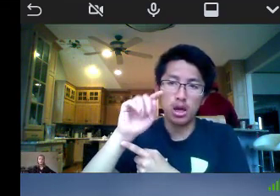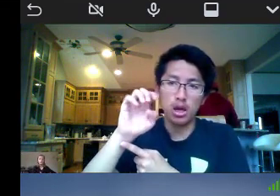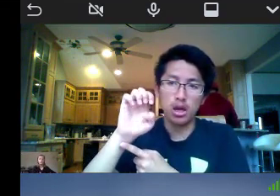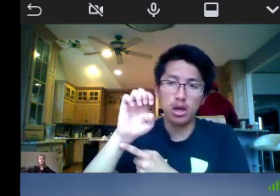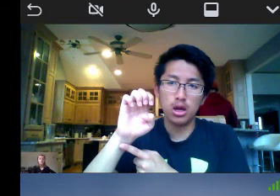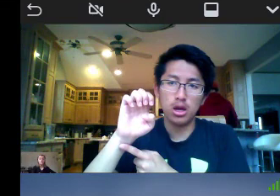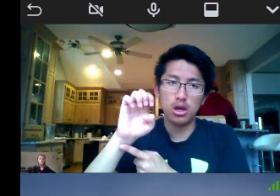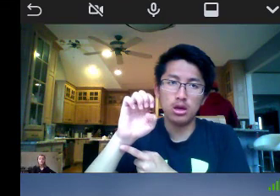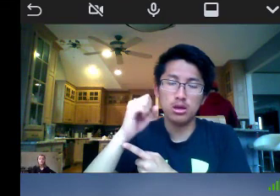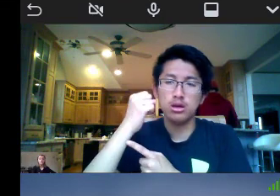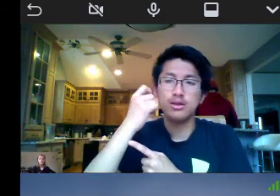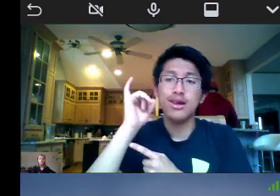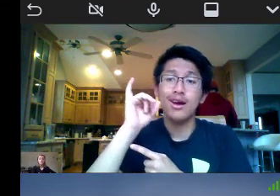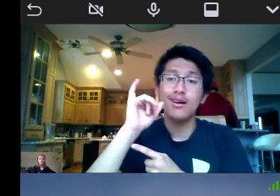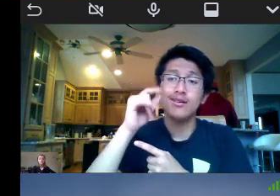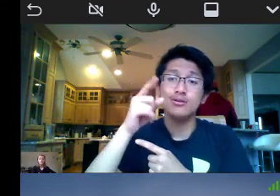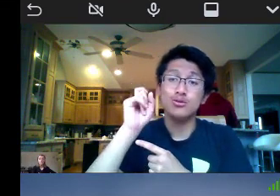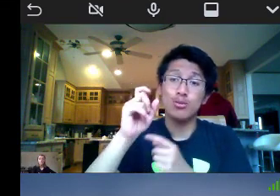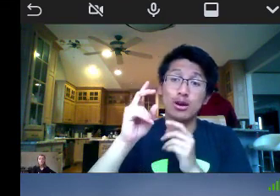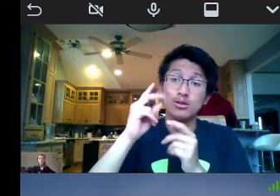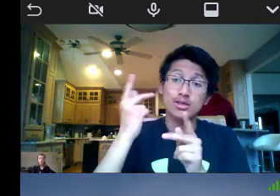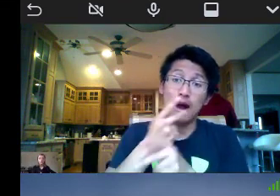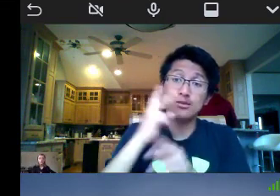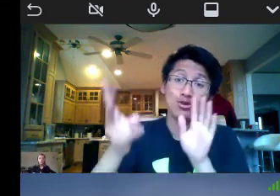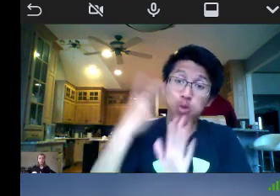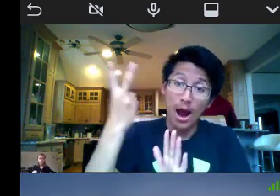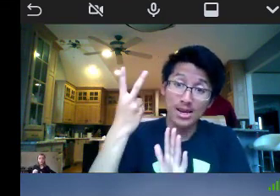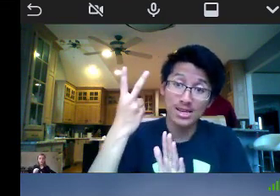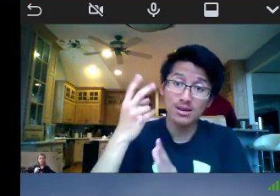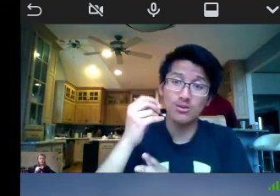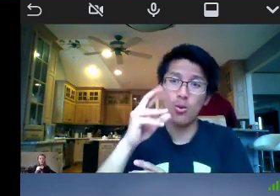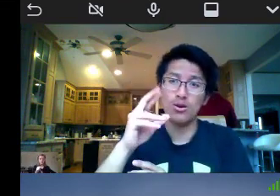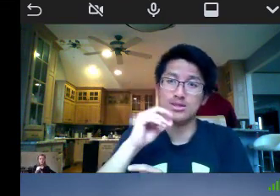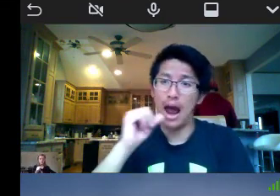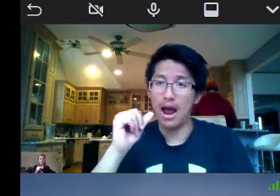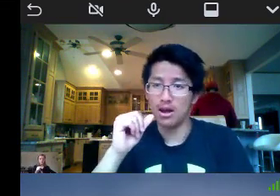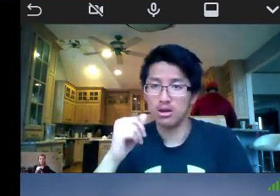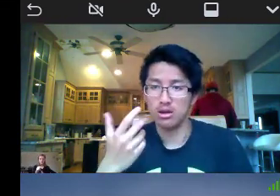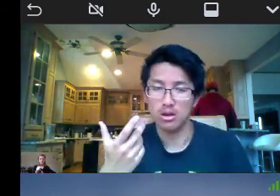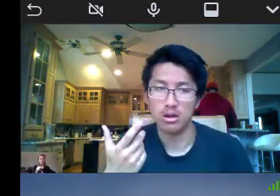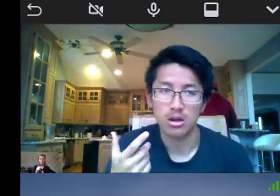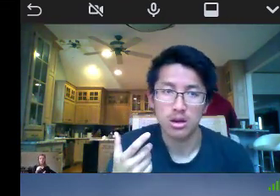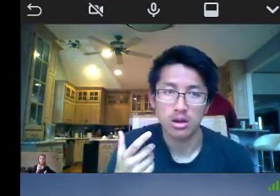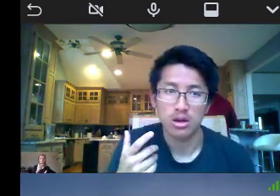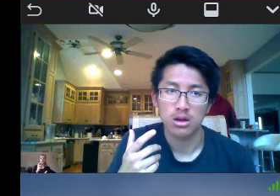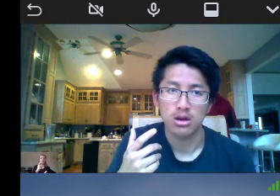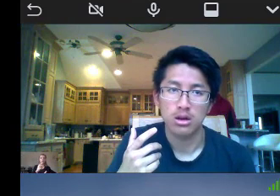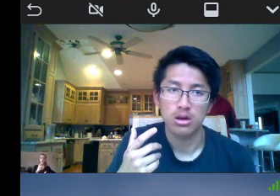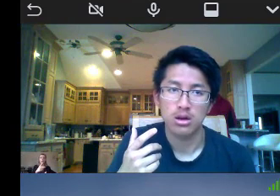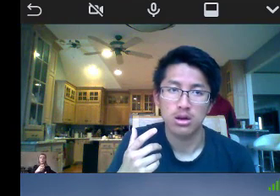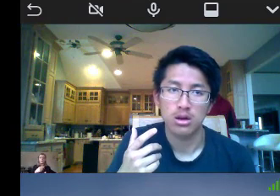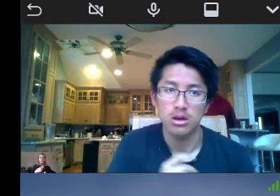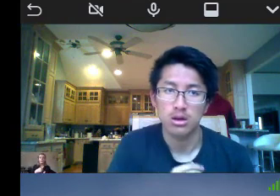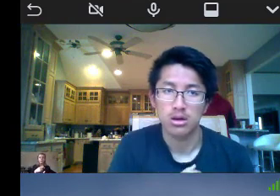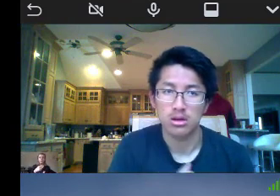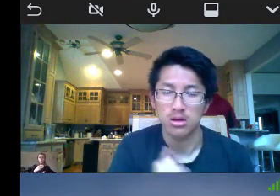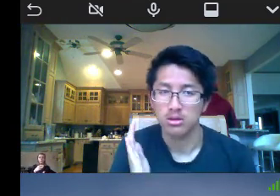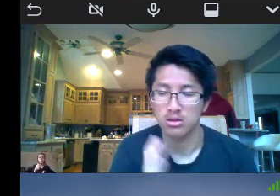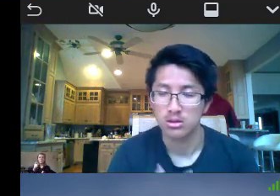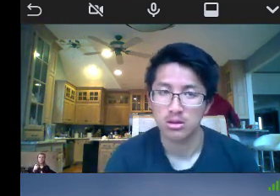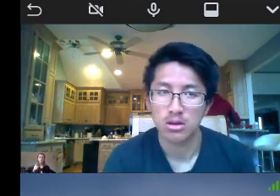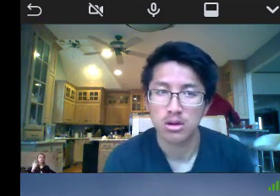Is it? I thought that this was the quiz that was due last night. Because this is the last material that we covered in class. Maybe I went over the wrong